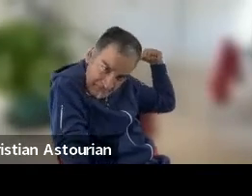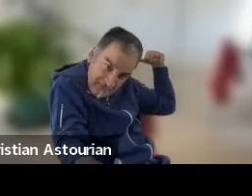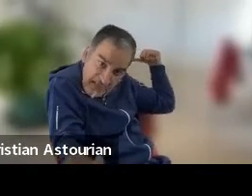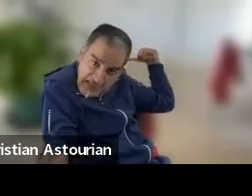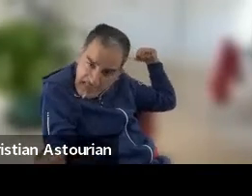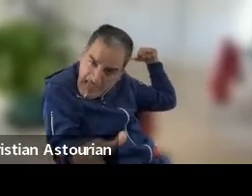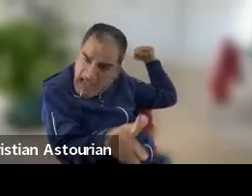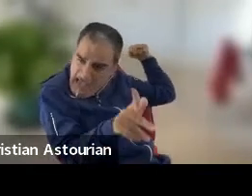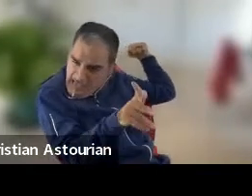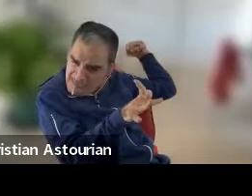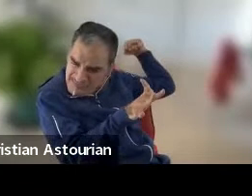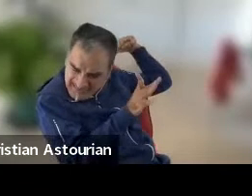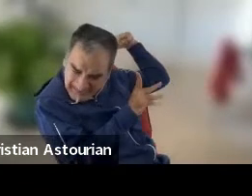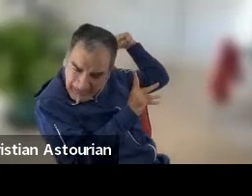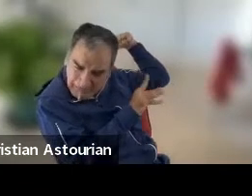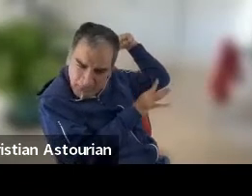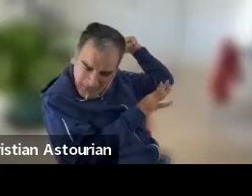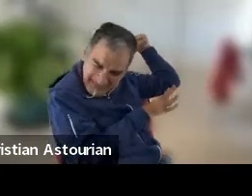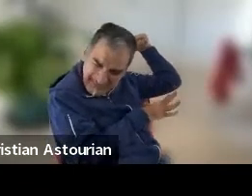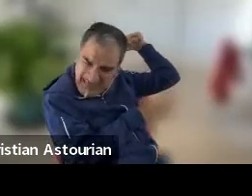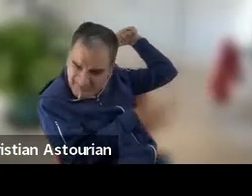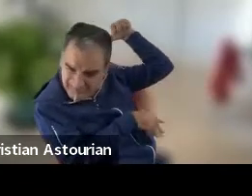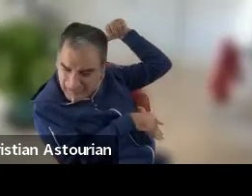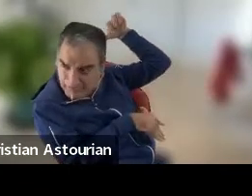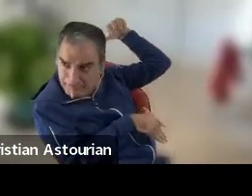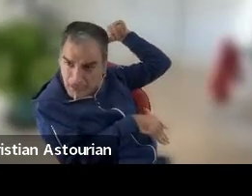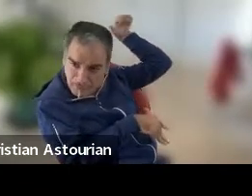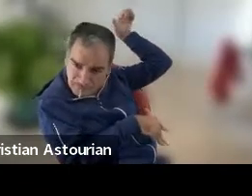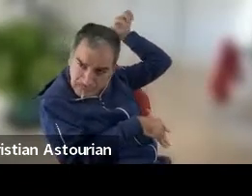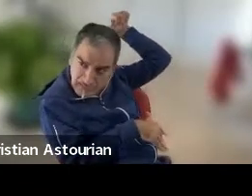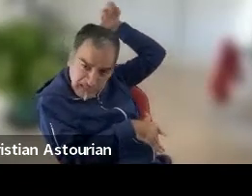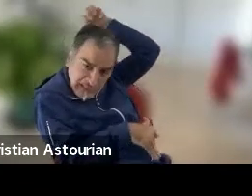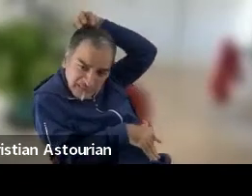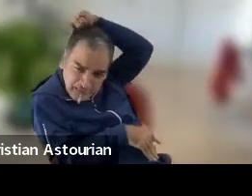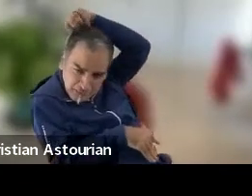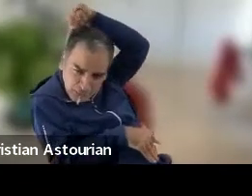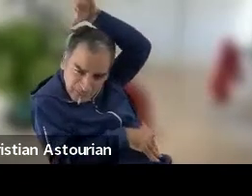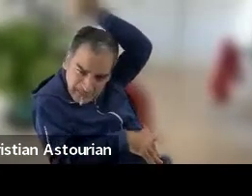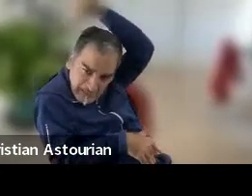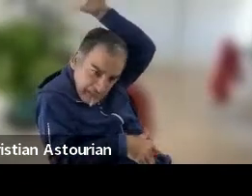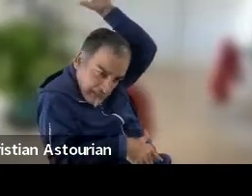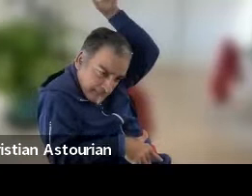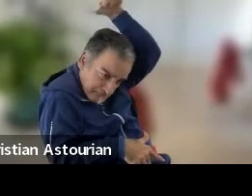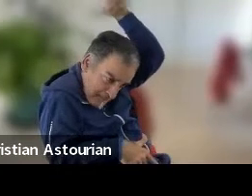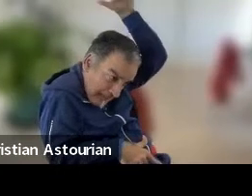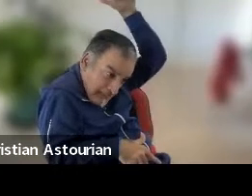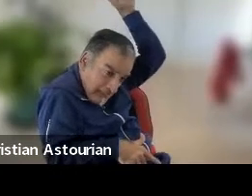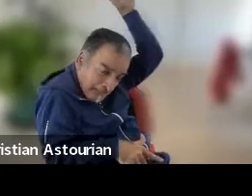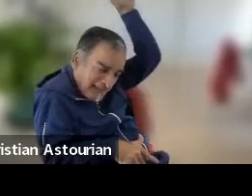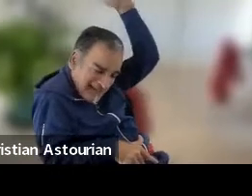wants. And this is more related about the new